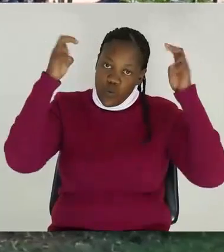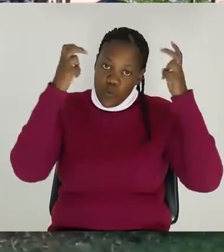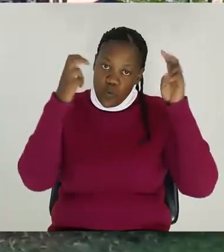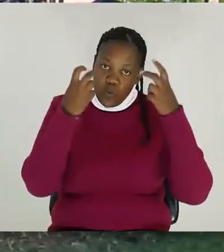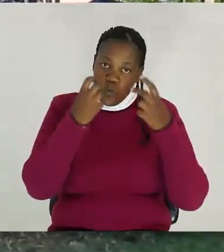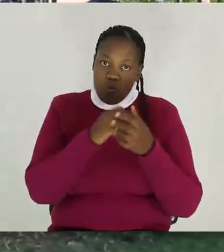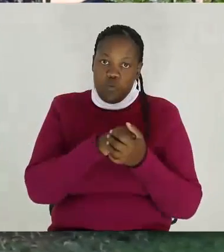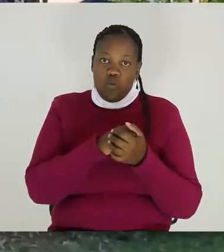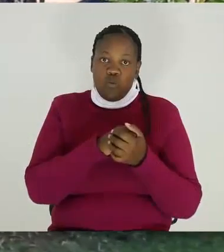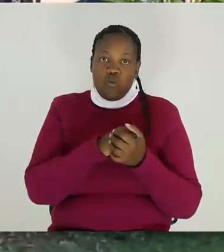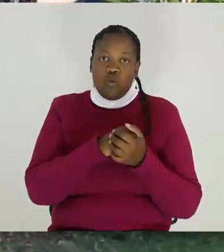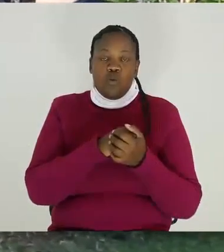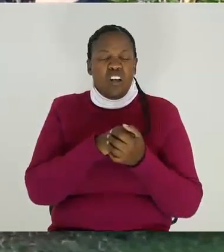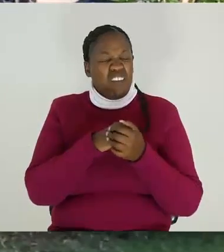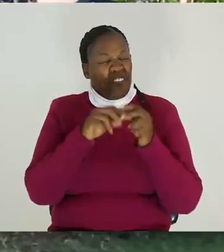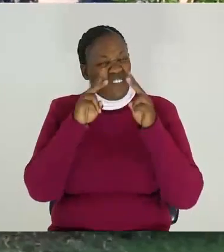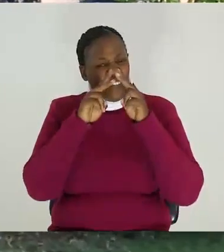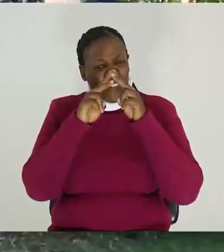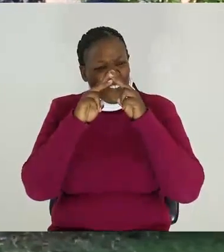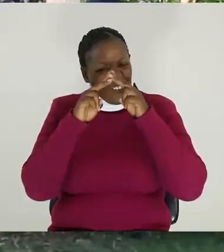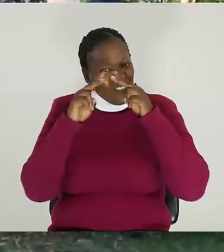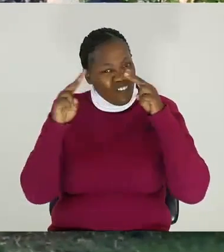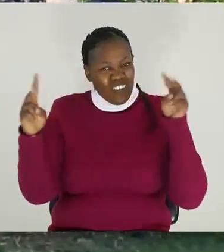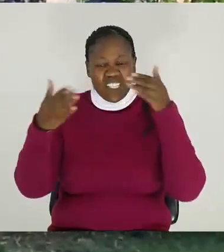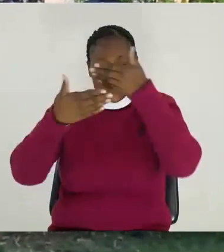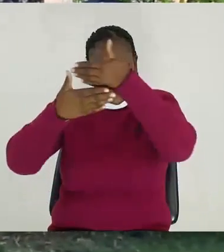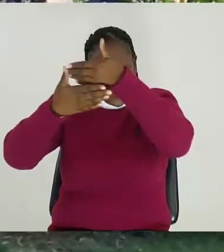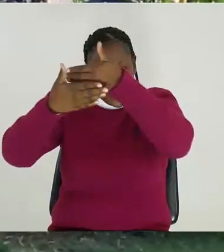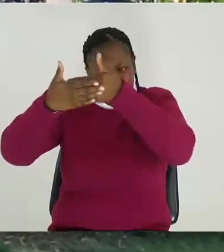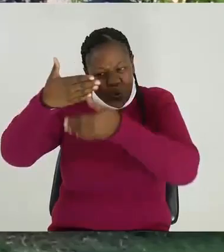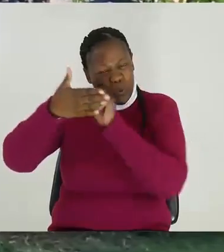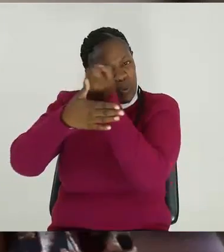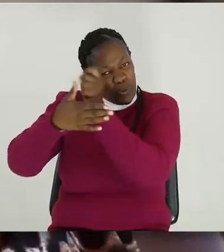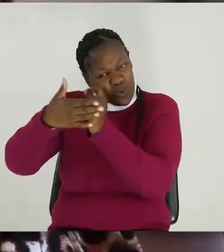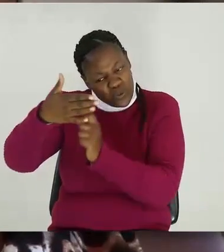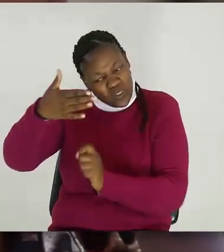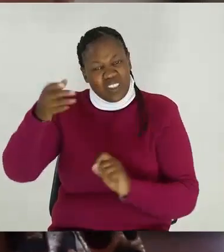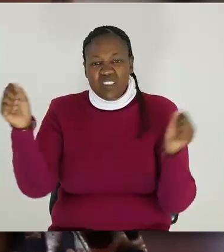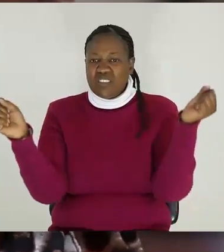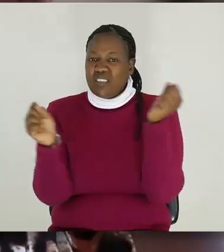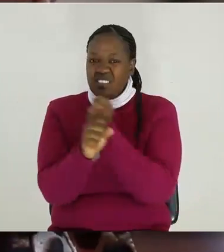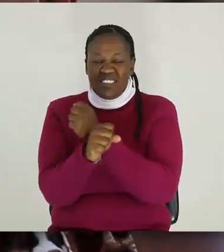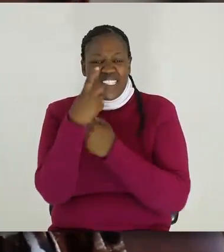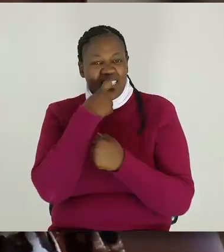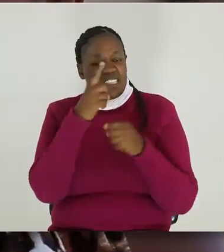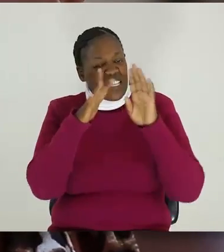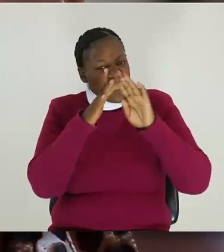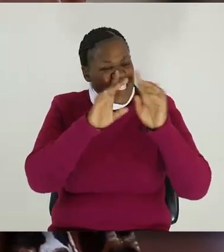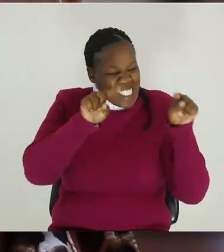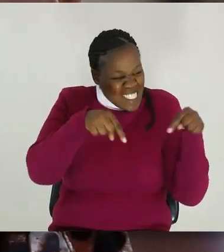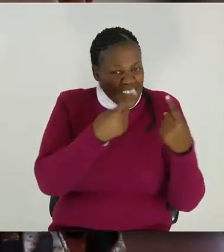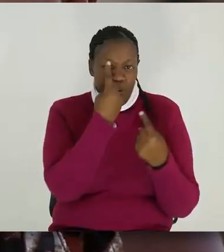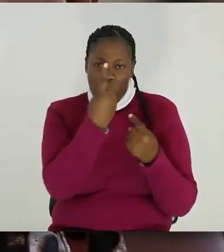when you speak of a theme, we're speaking about the topic, right? Yes. The theme is the subject,